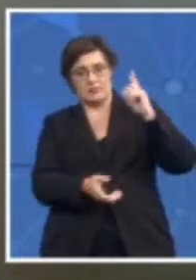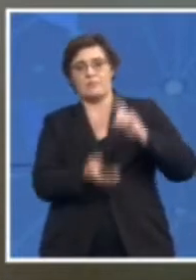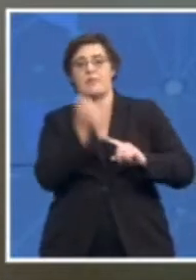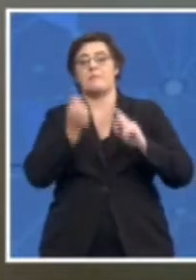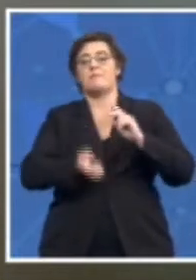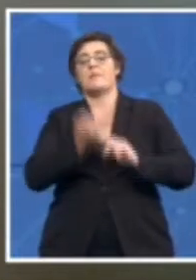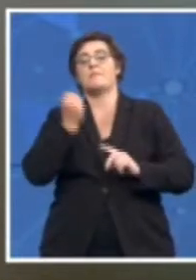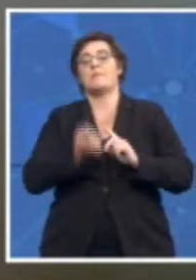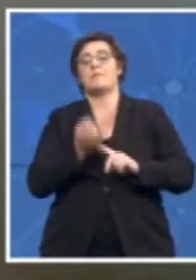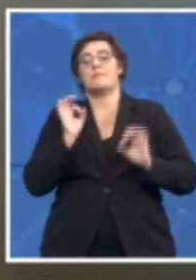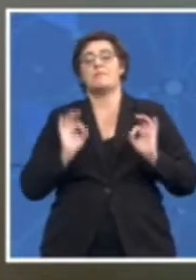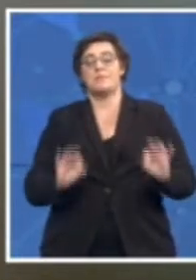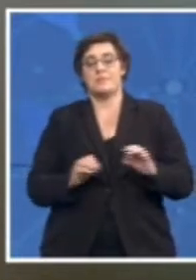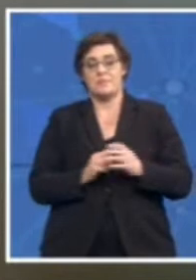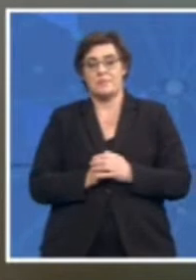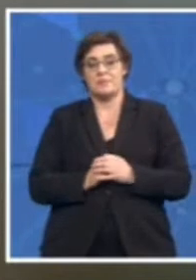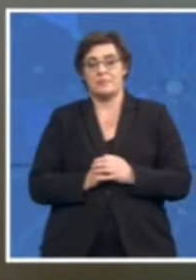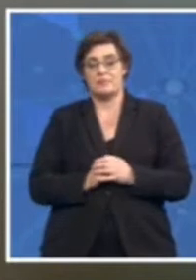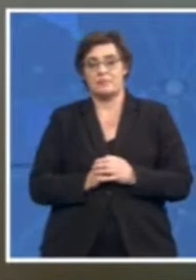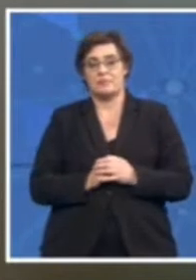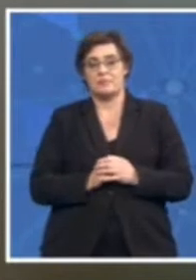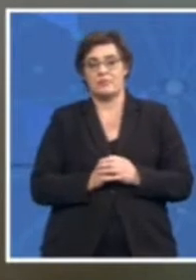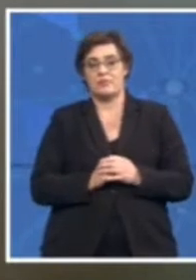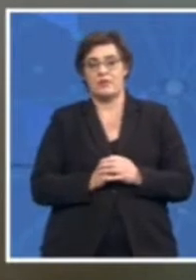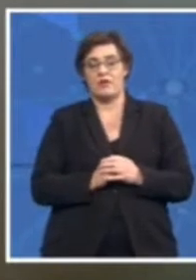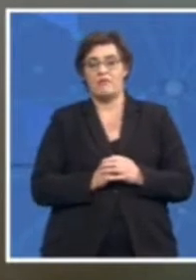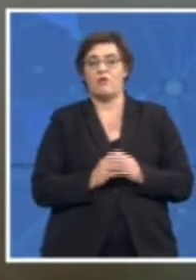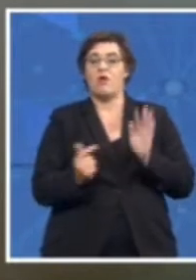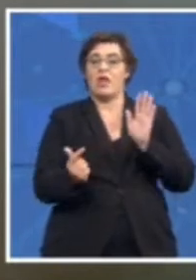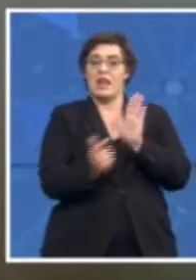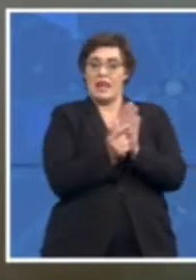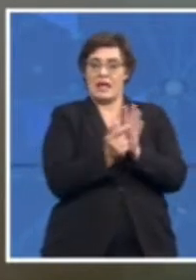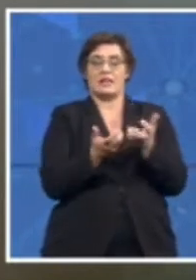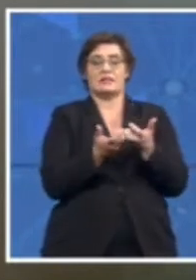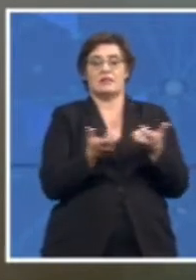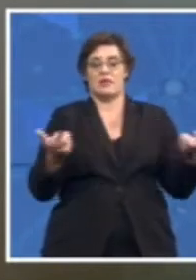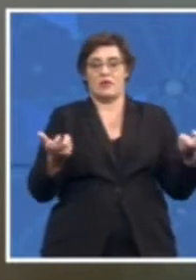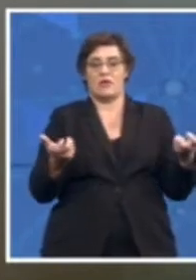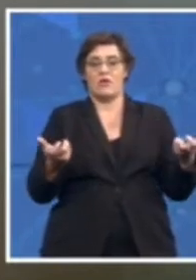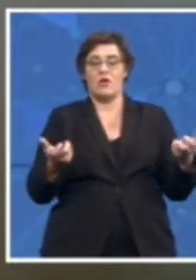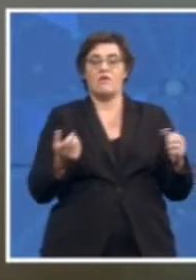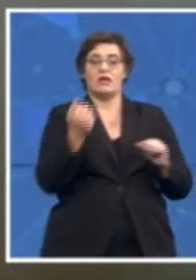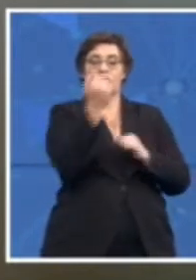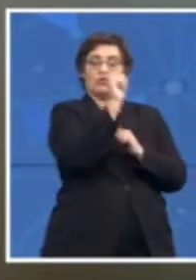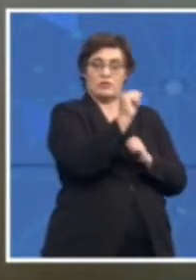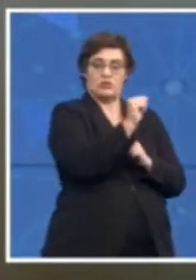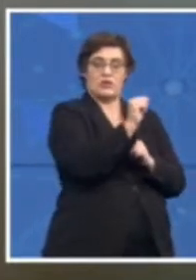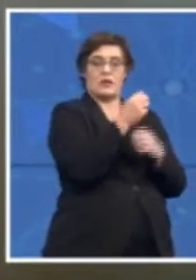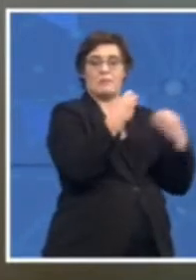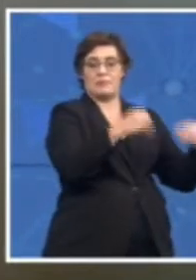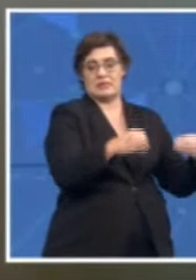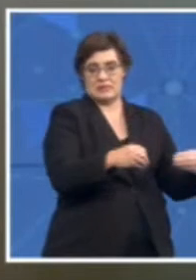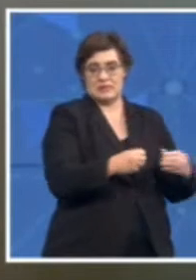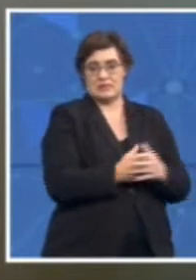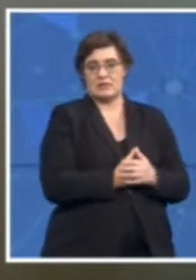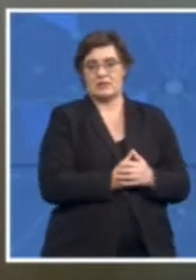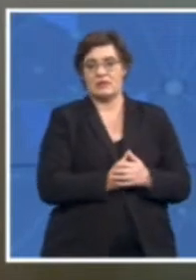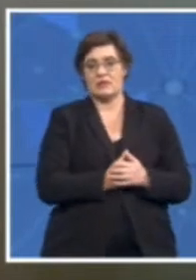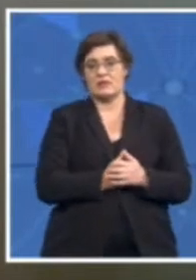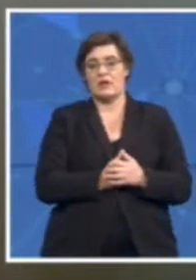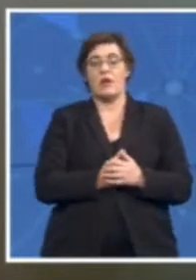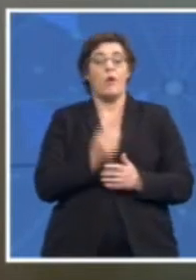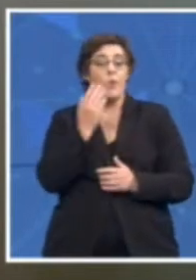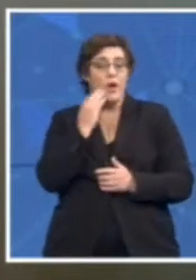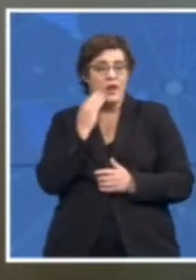the legal separation of our transmission business by the end of the year, so by the